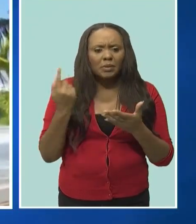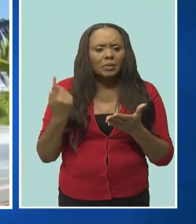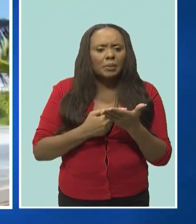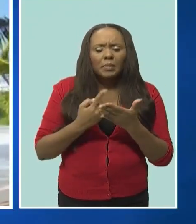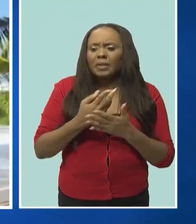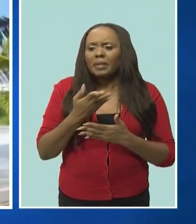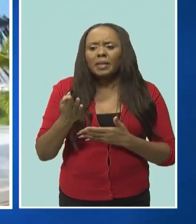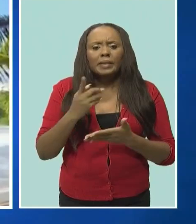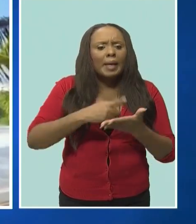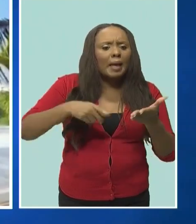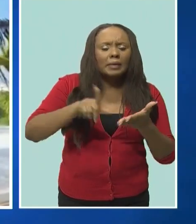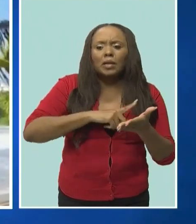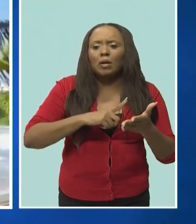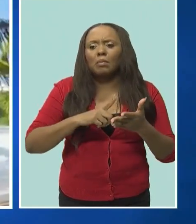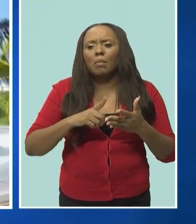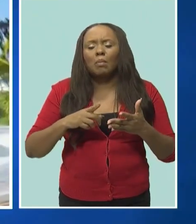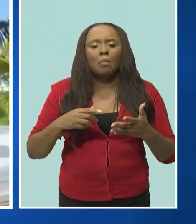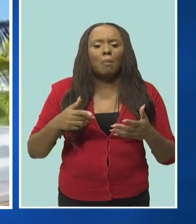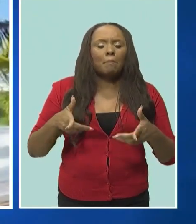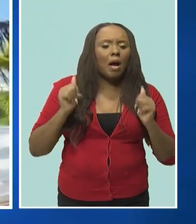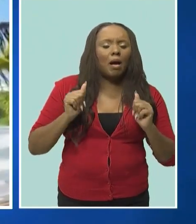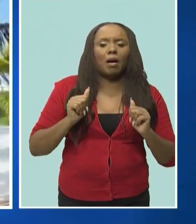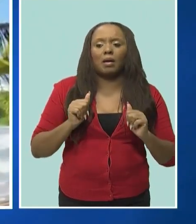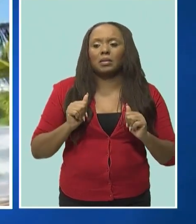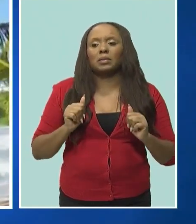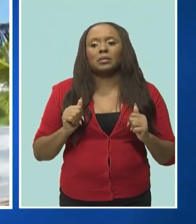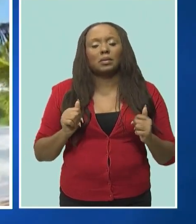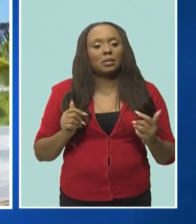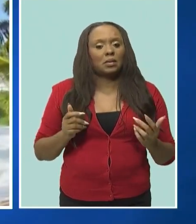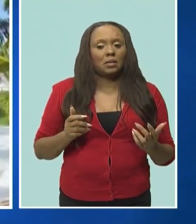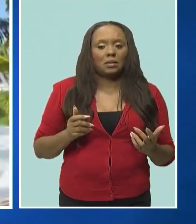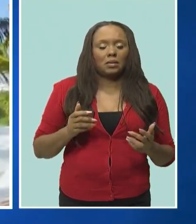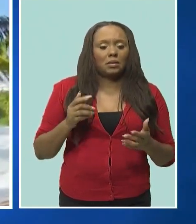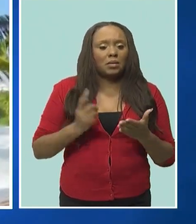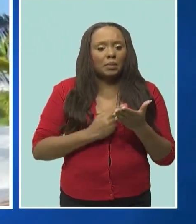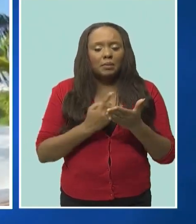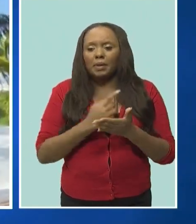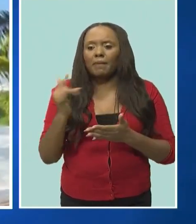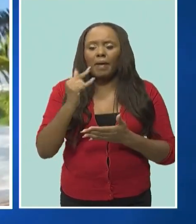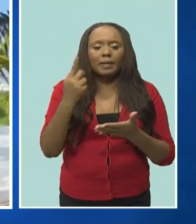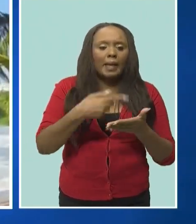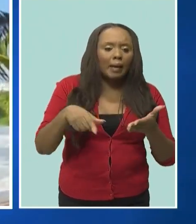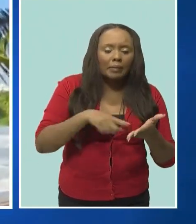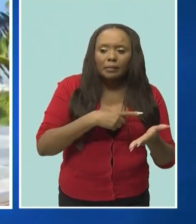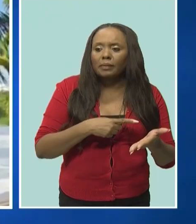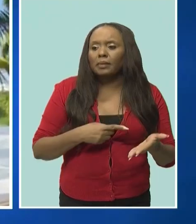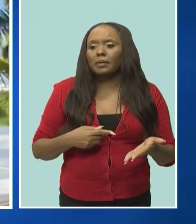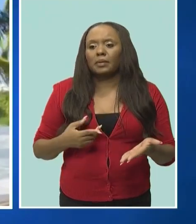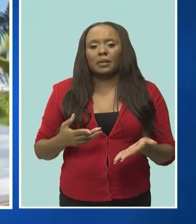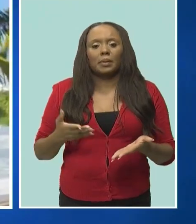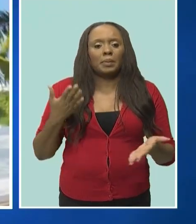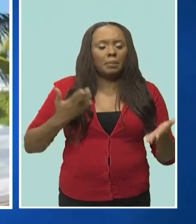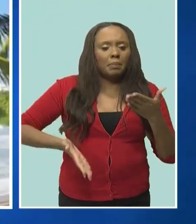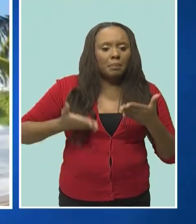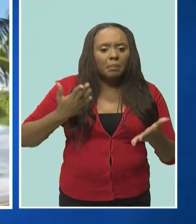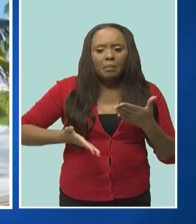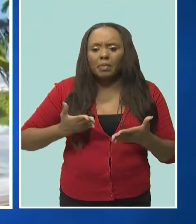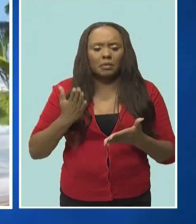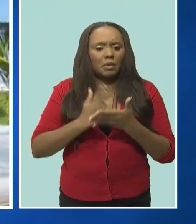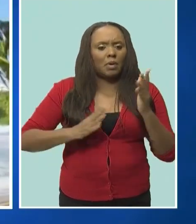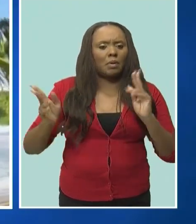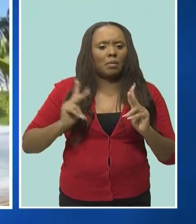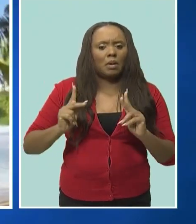do it on their own, we found that during that time, those persons who would have booked one with us, the Travel Empire, or generally with